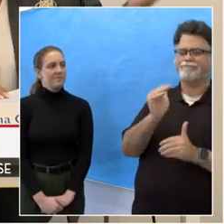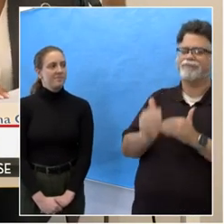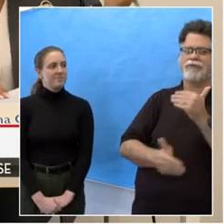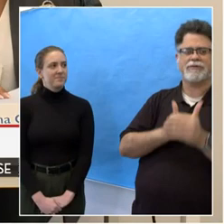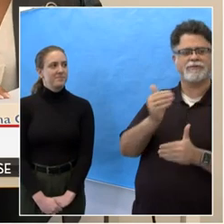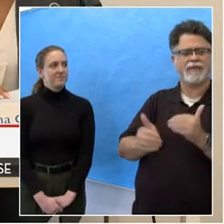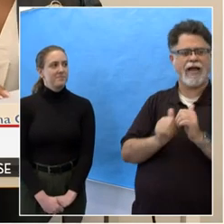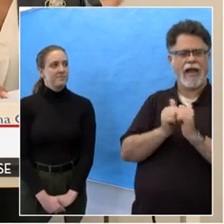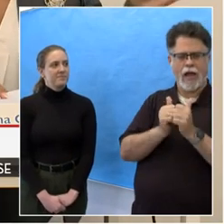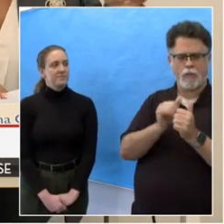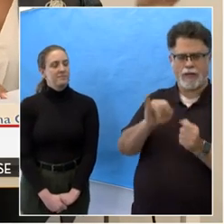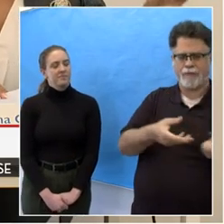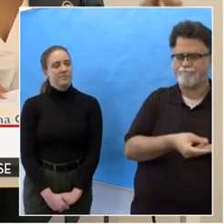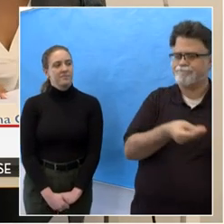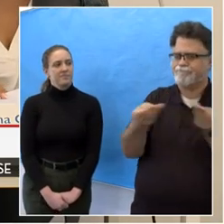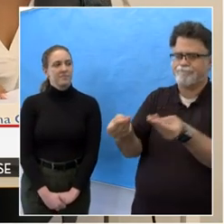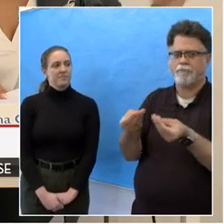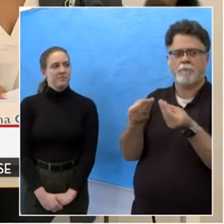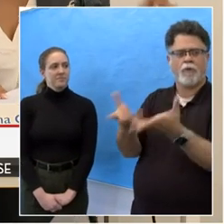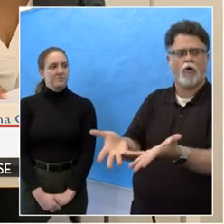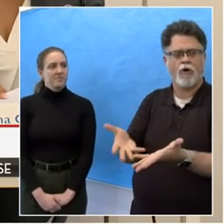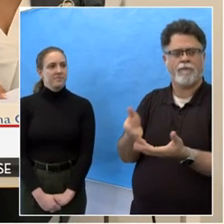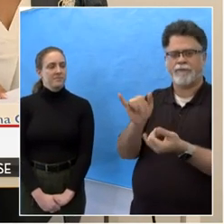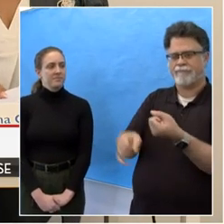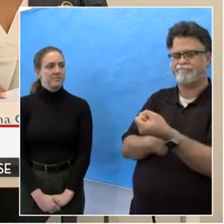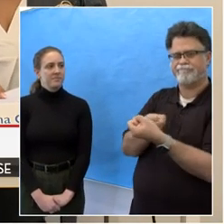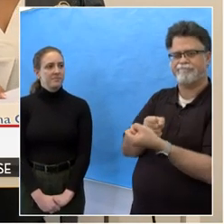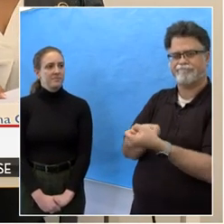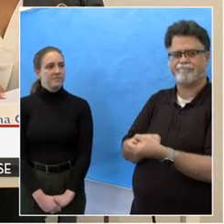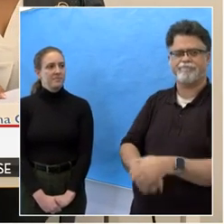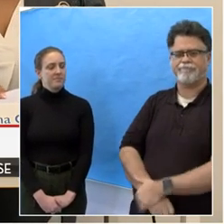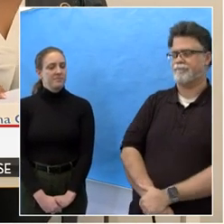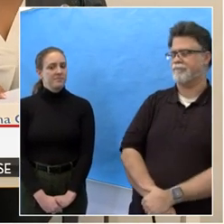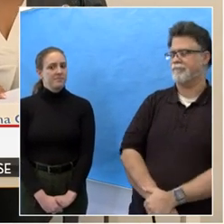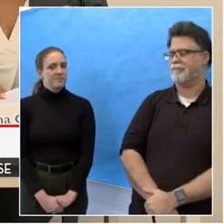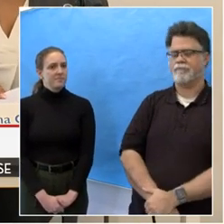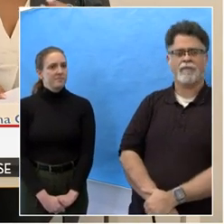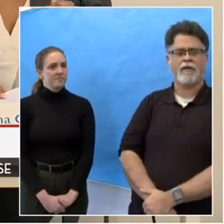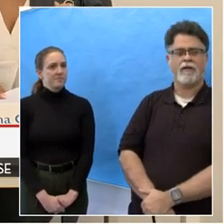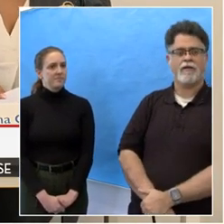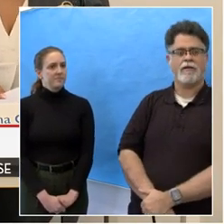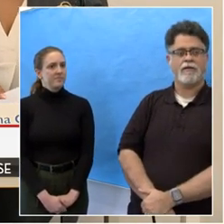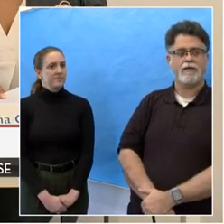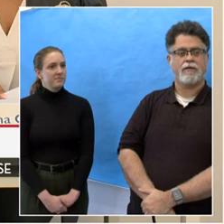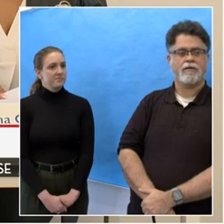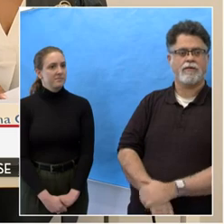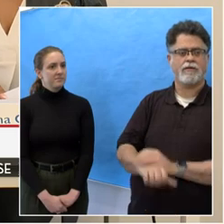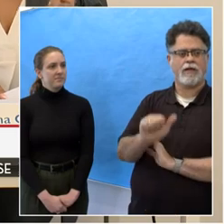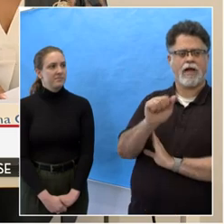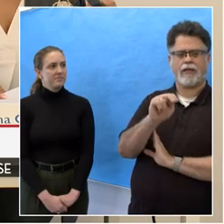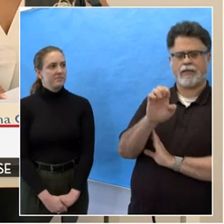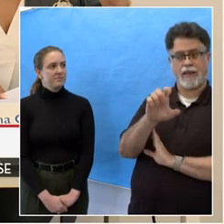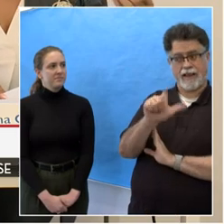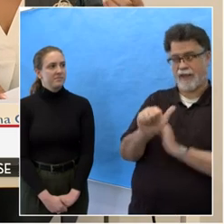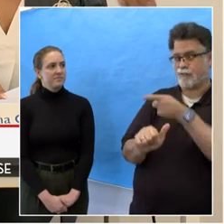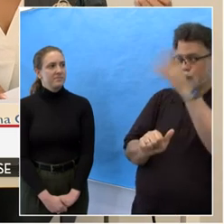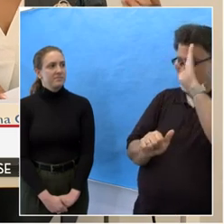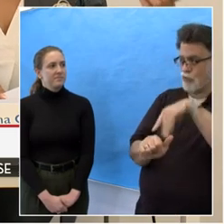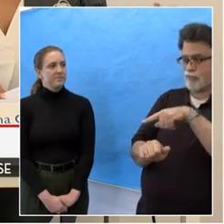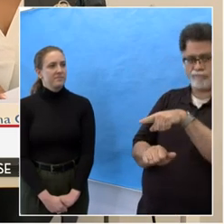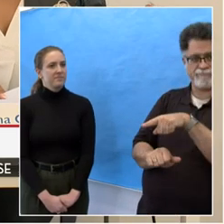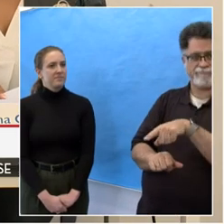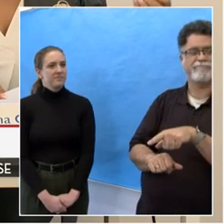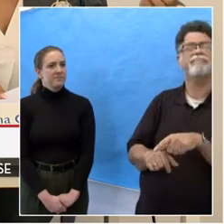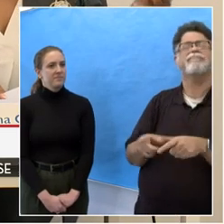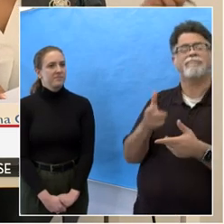and I know, you do a DRA assessment, you learn a lot. We're just excited to see the numbers of participation